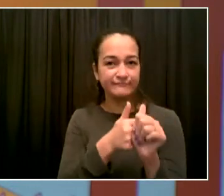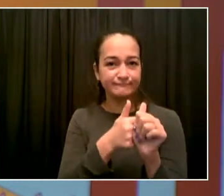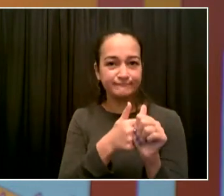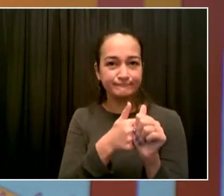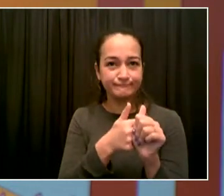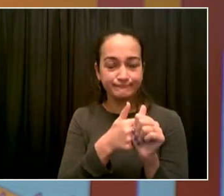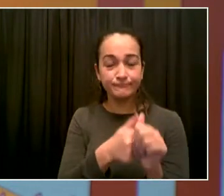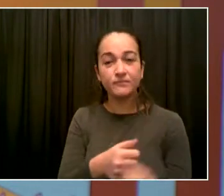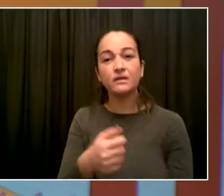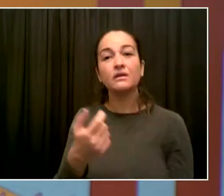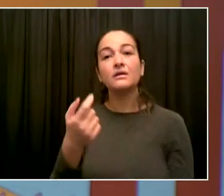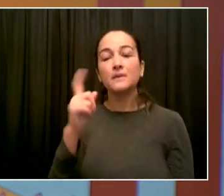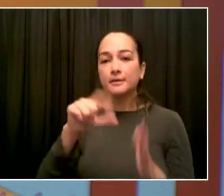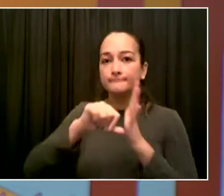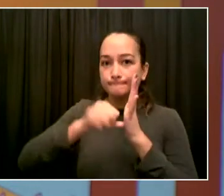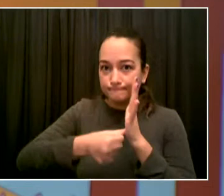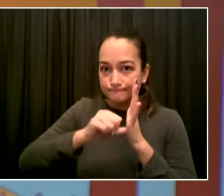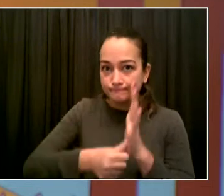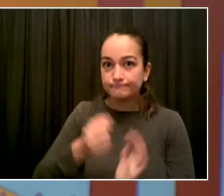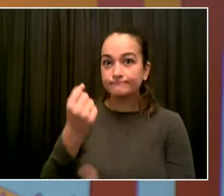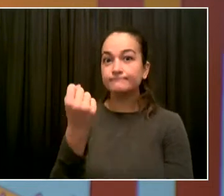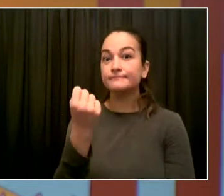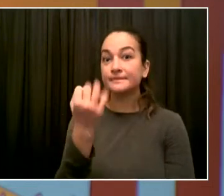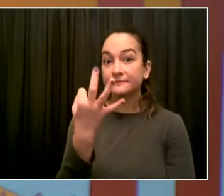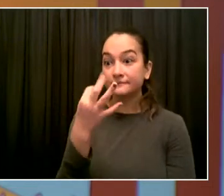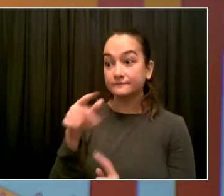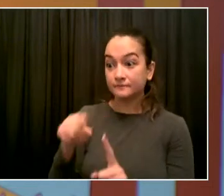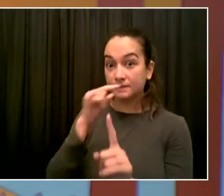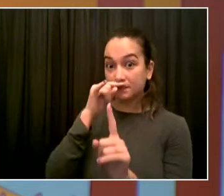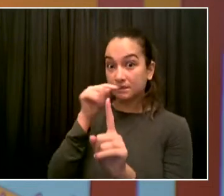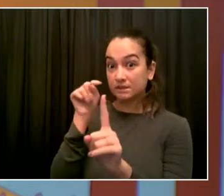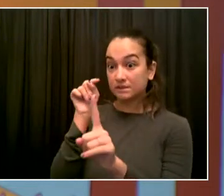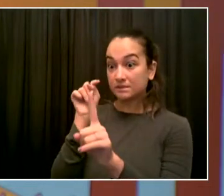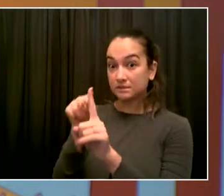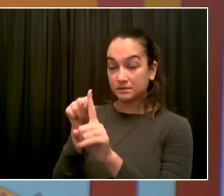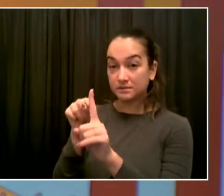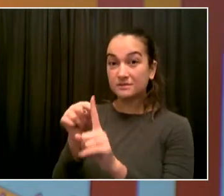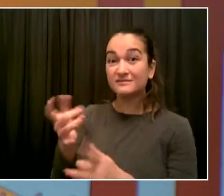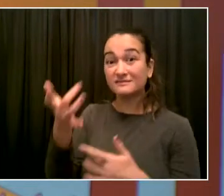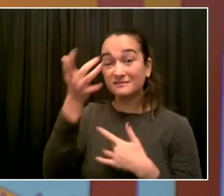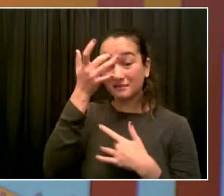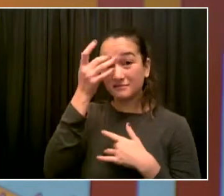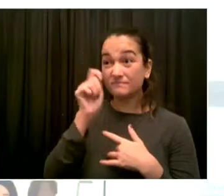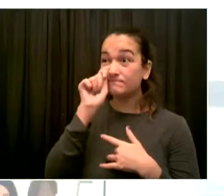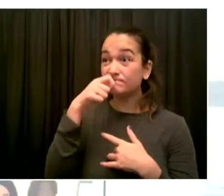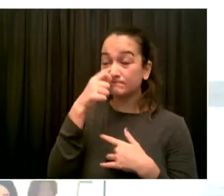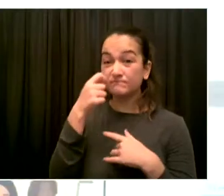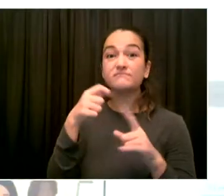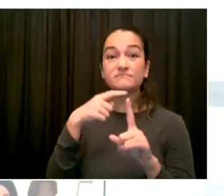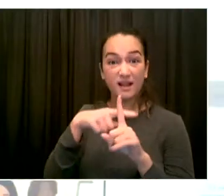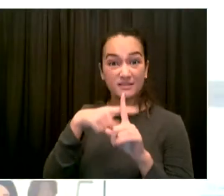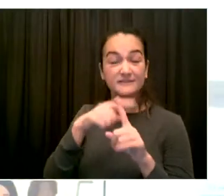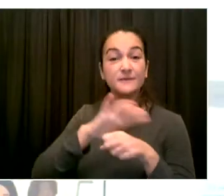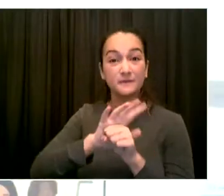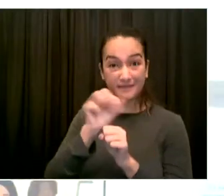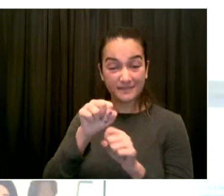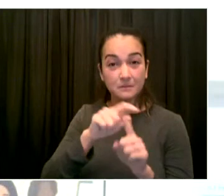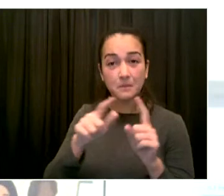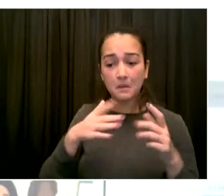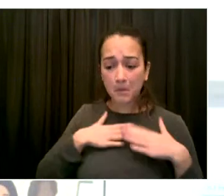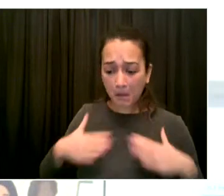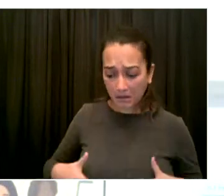reason. Dr. Choksi, Dr. Katz, you want to speak to that? Thank you, sir. I'll just contextualize